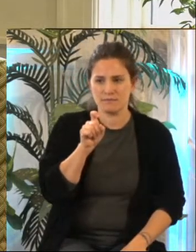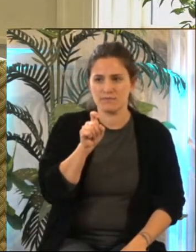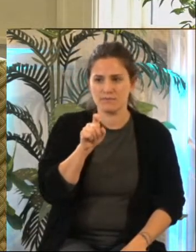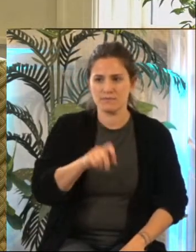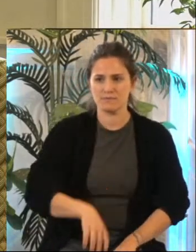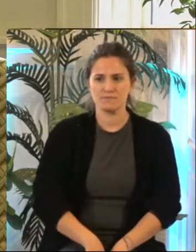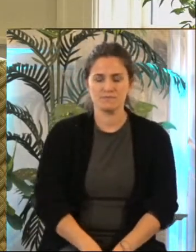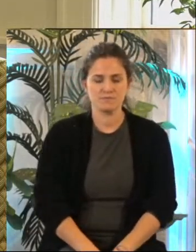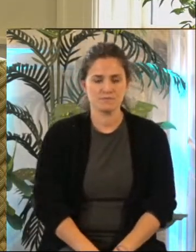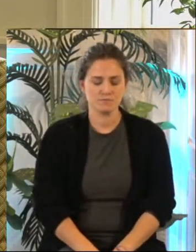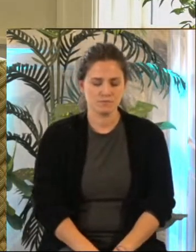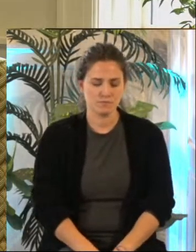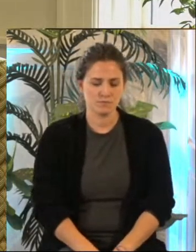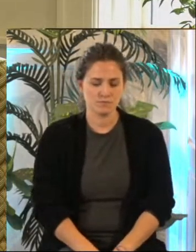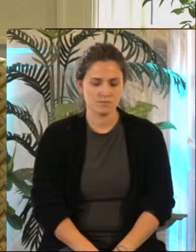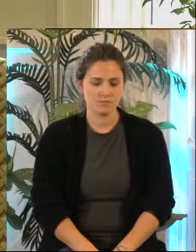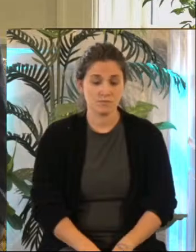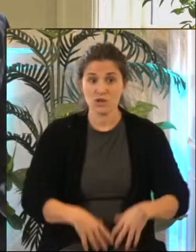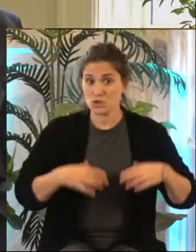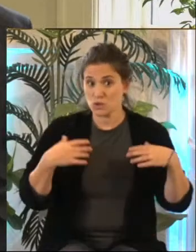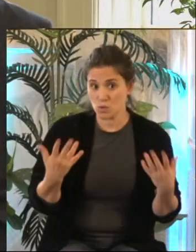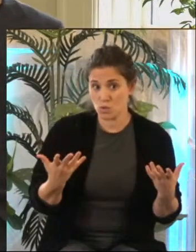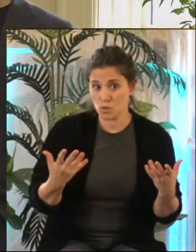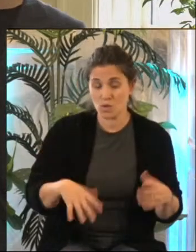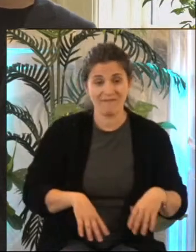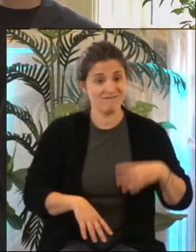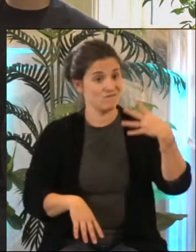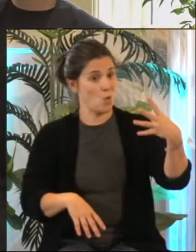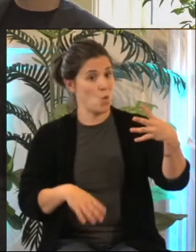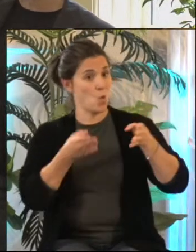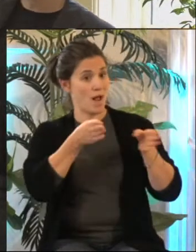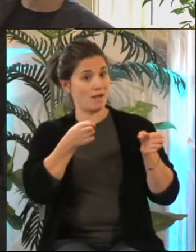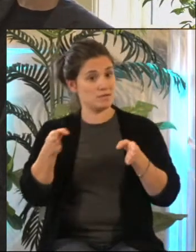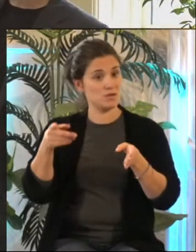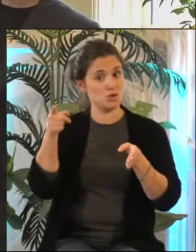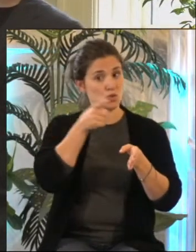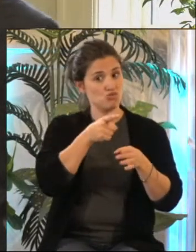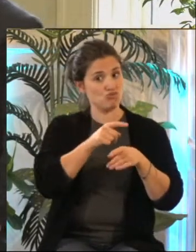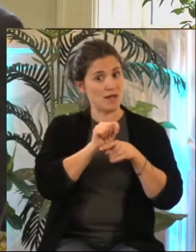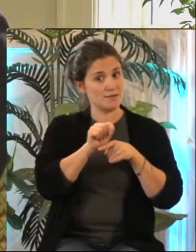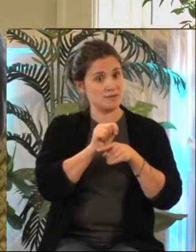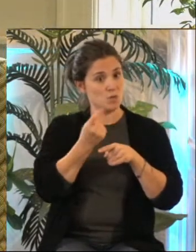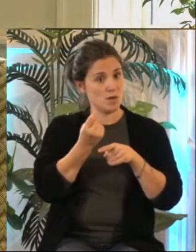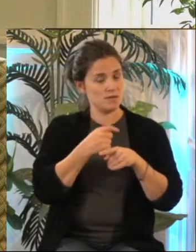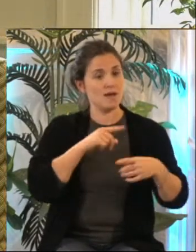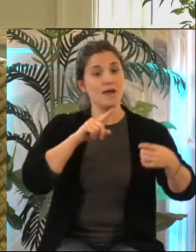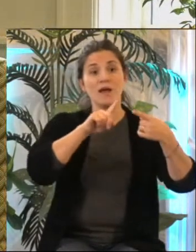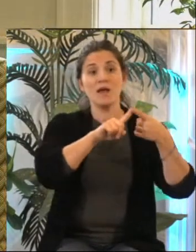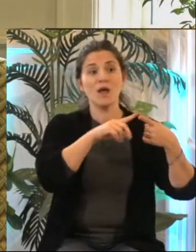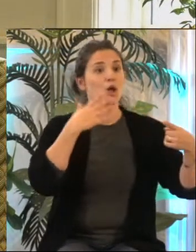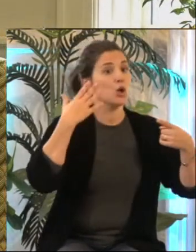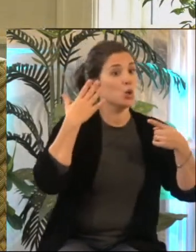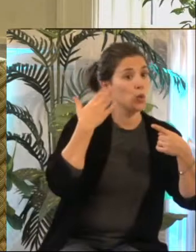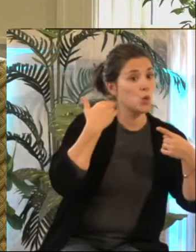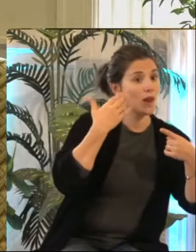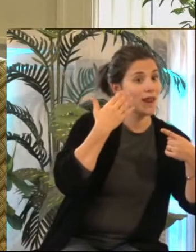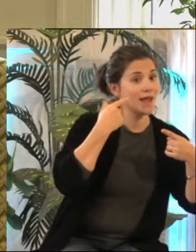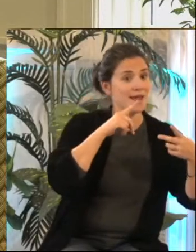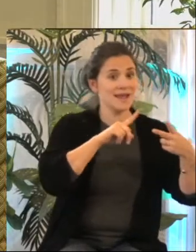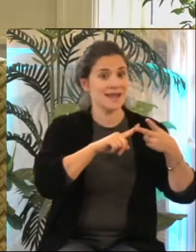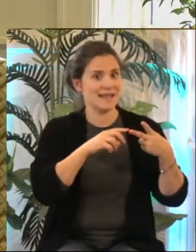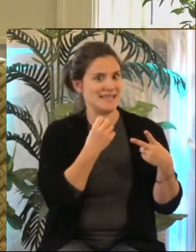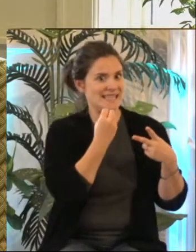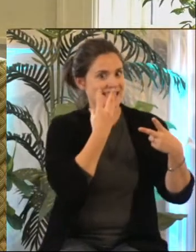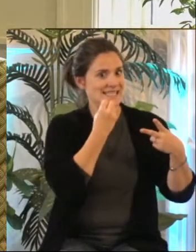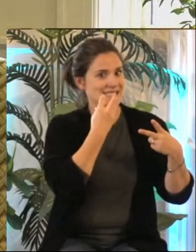quick review of the 4 kinds of practices. So there's, what are they? There's cooling,